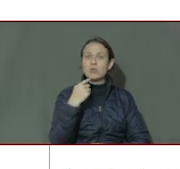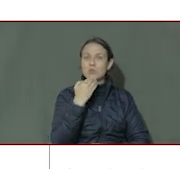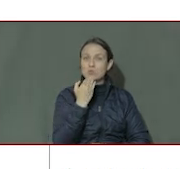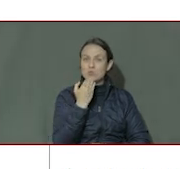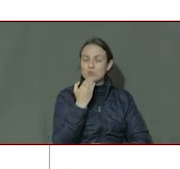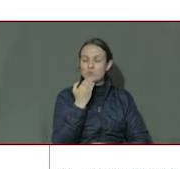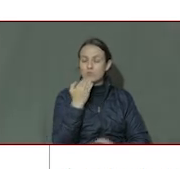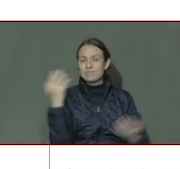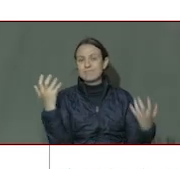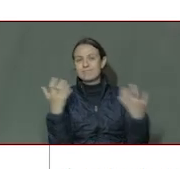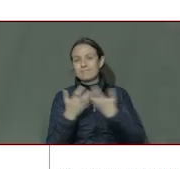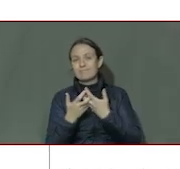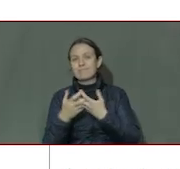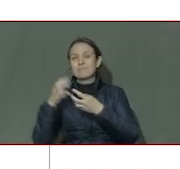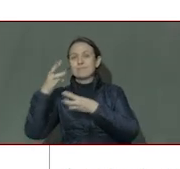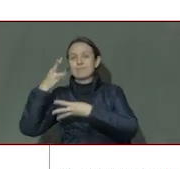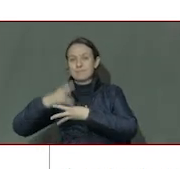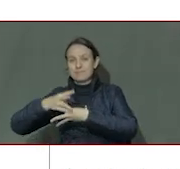the mother.